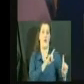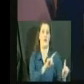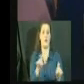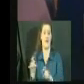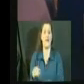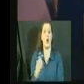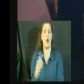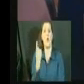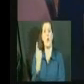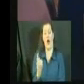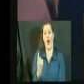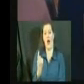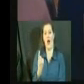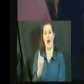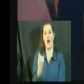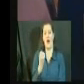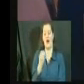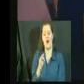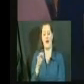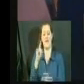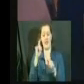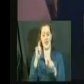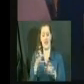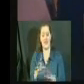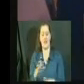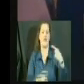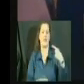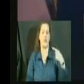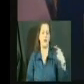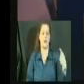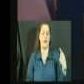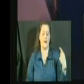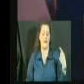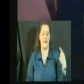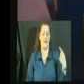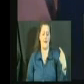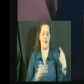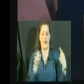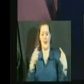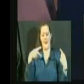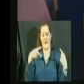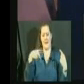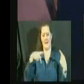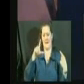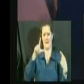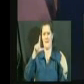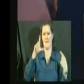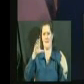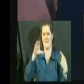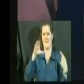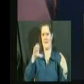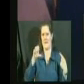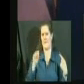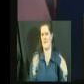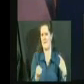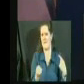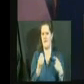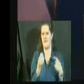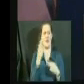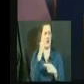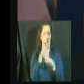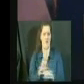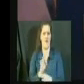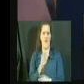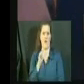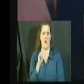of the testing was the first one, and PLCs and their usefulness or